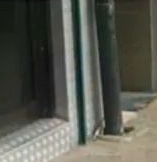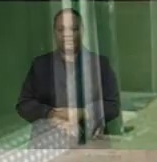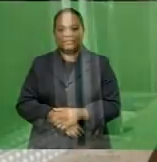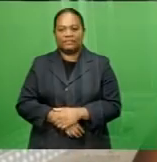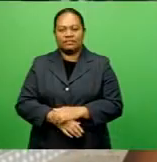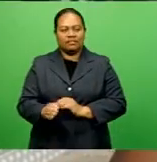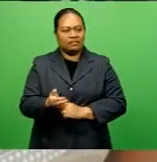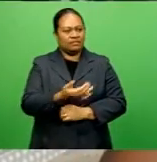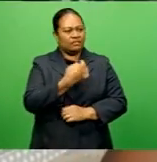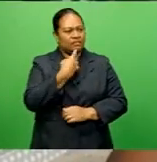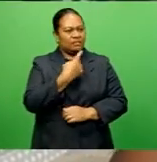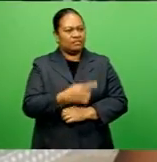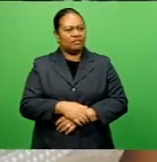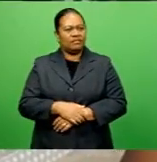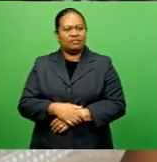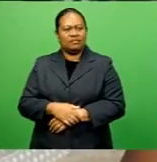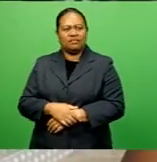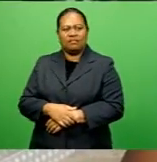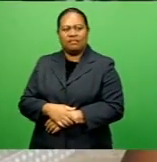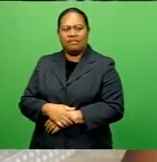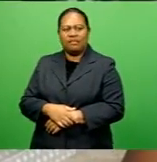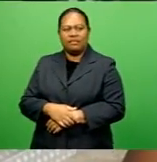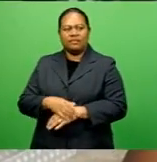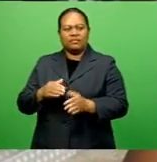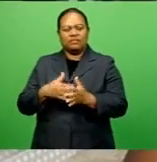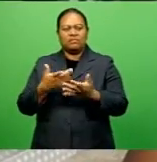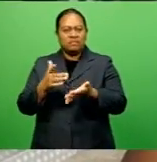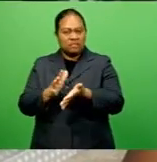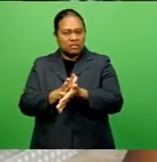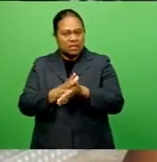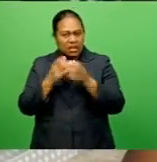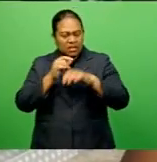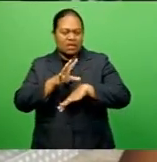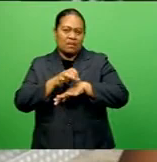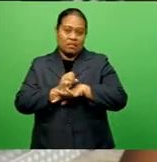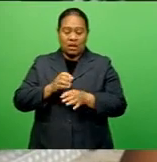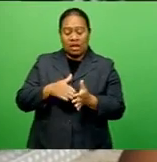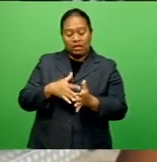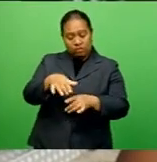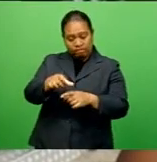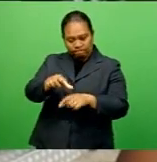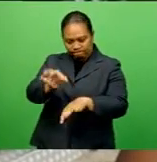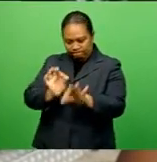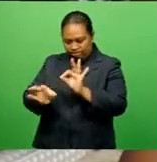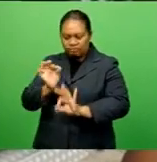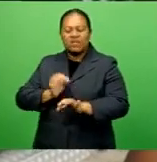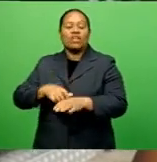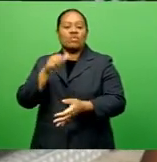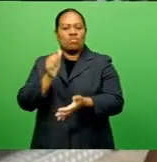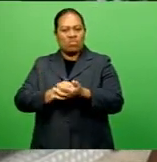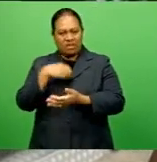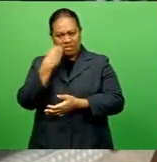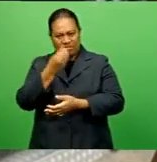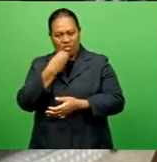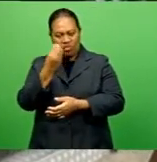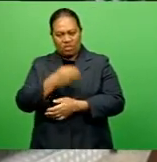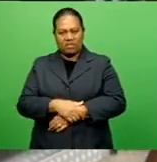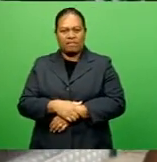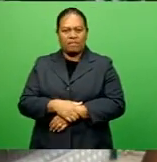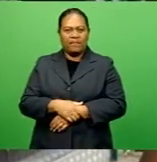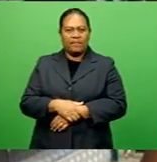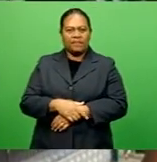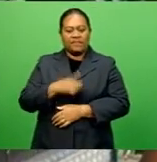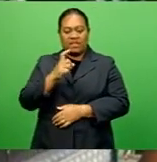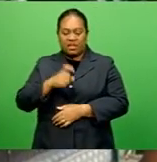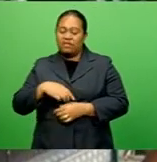The reason why people have been dying because of the eating habit, like they have to choose the right food in order for them to survive, but they choose the